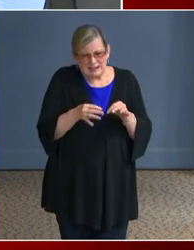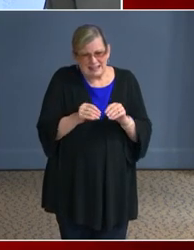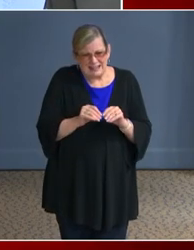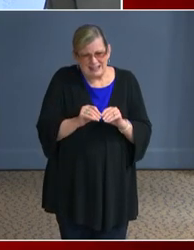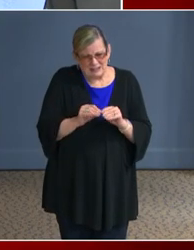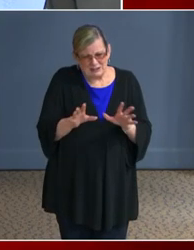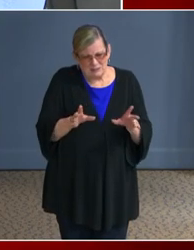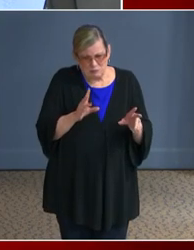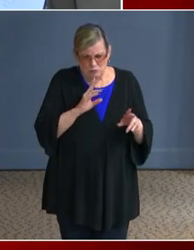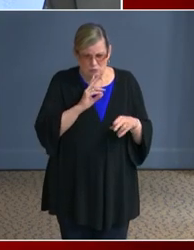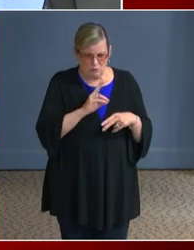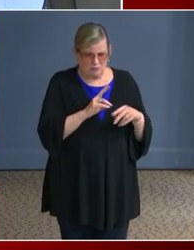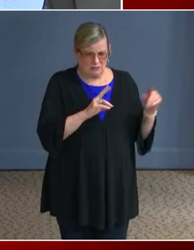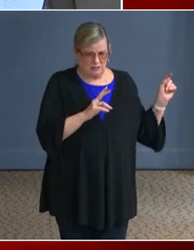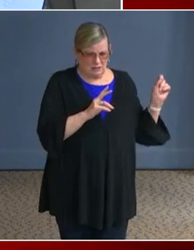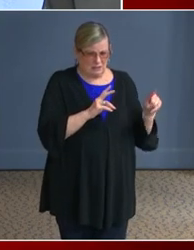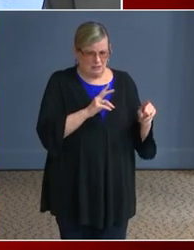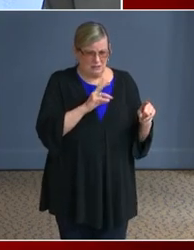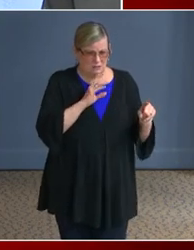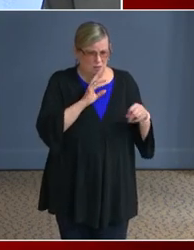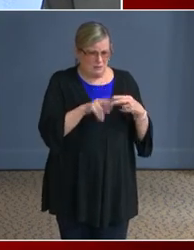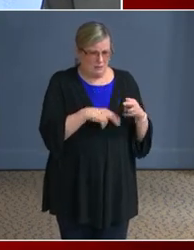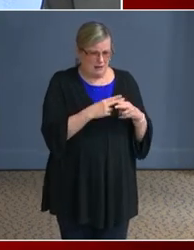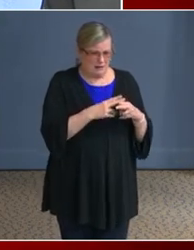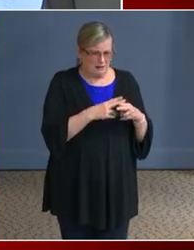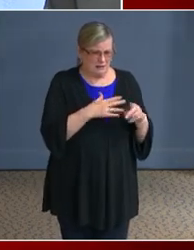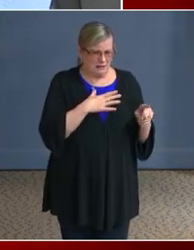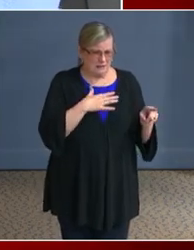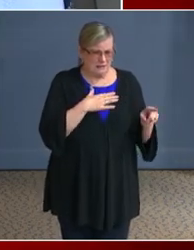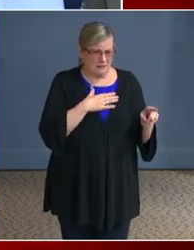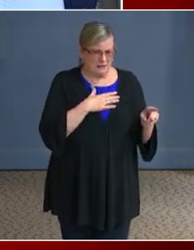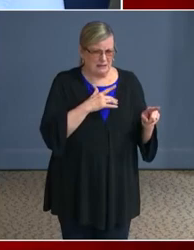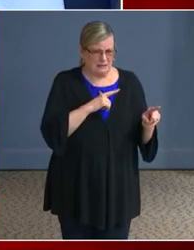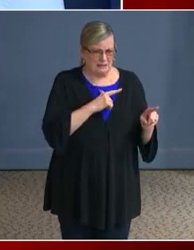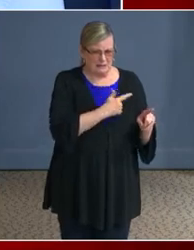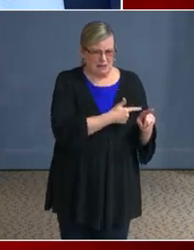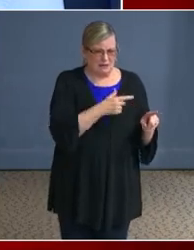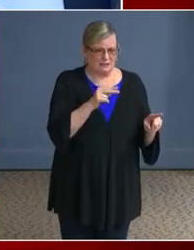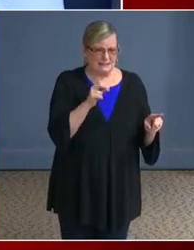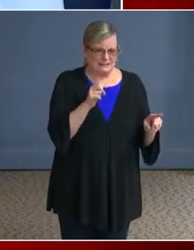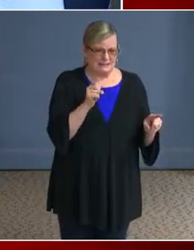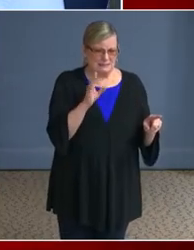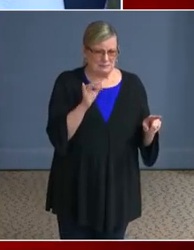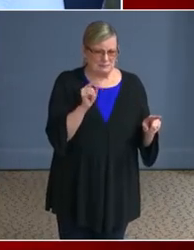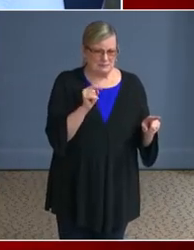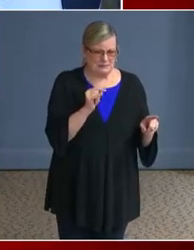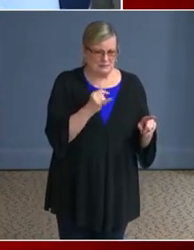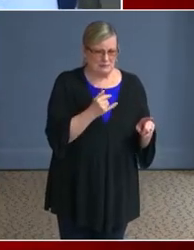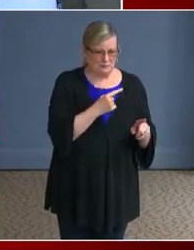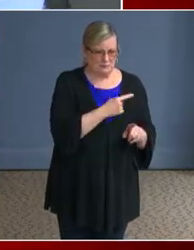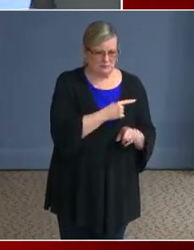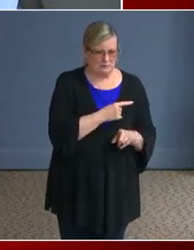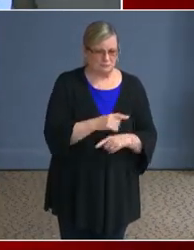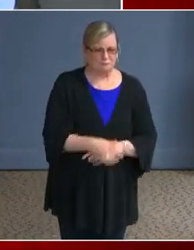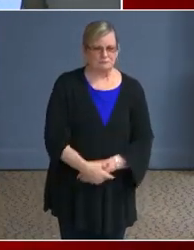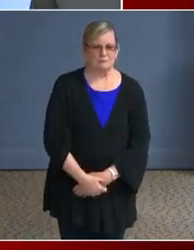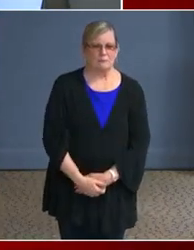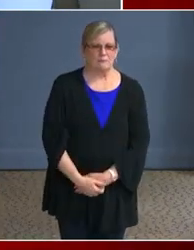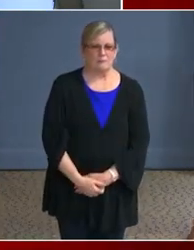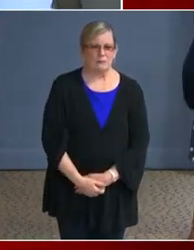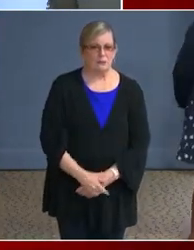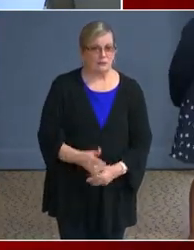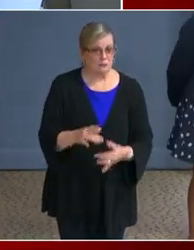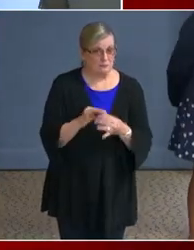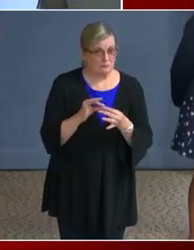about the cases that were Right. late to be reported. Let me ask Dr. Nesbitt to talk about that. Okay, thank you. Yeah, so when you say questions